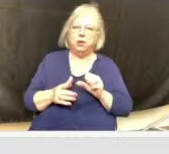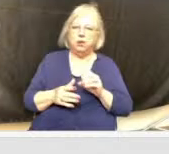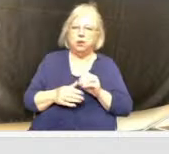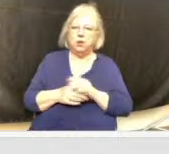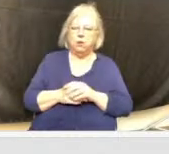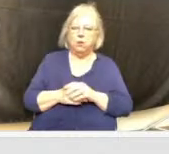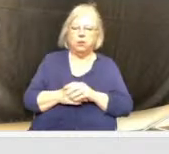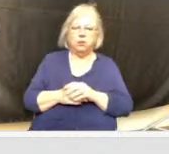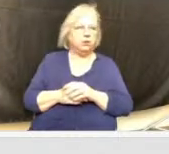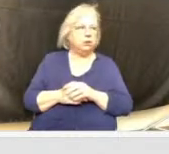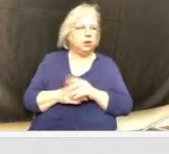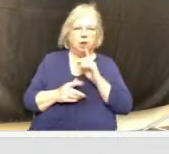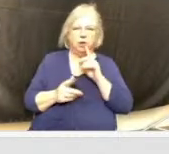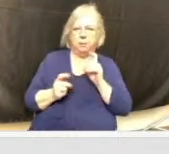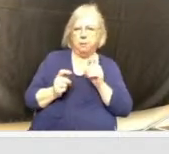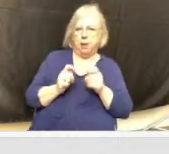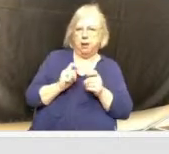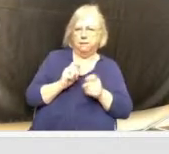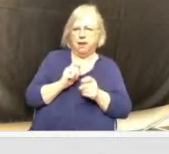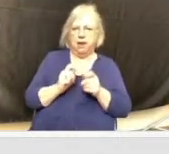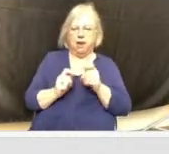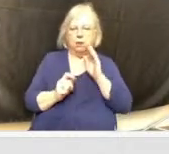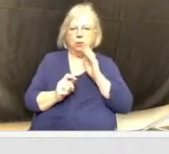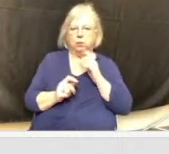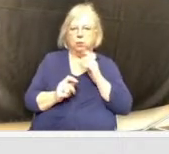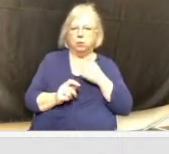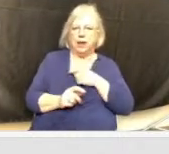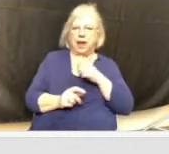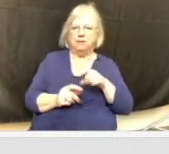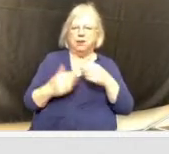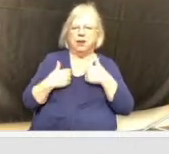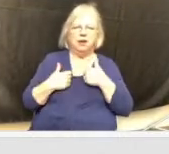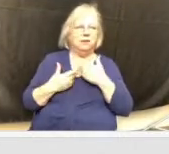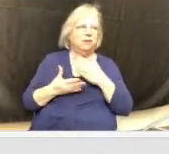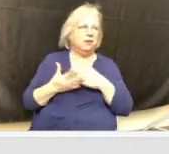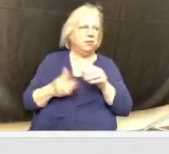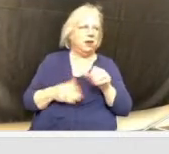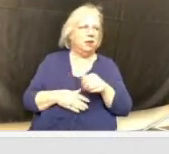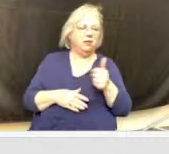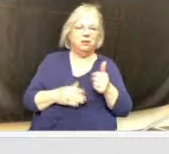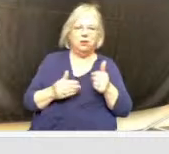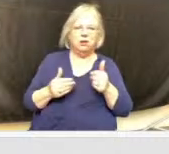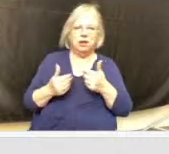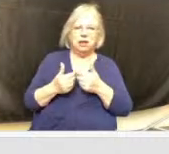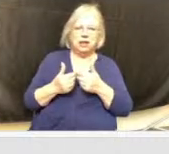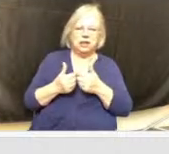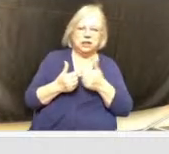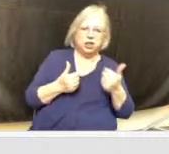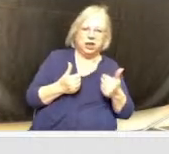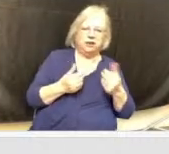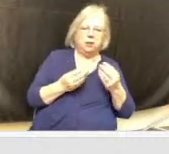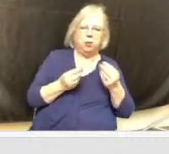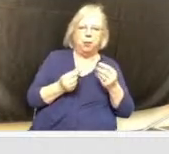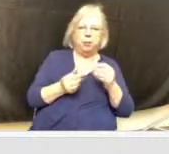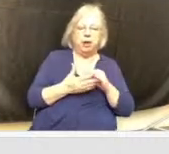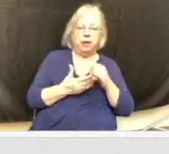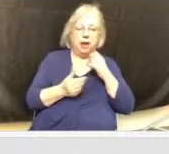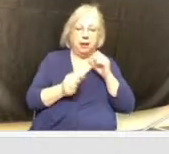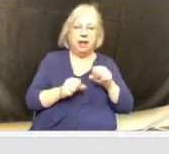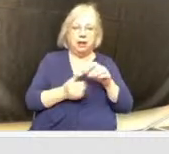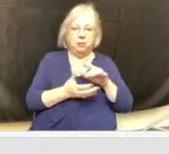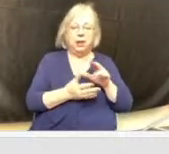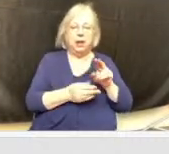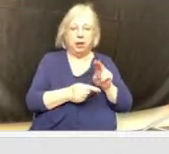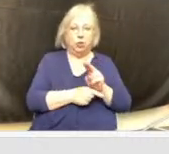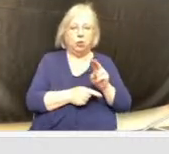to modify it would have to be, like you said, they had some other adjacent property that could be utilized.